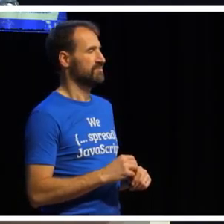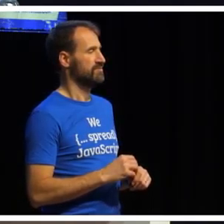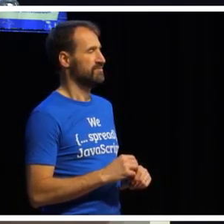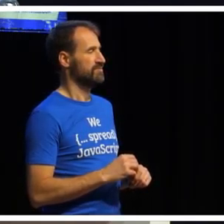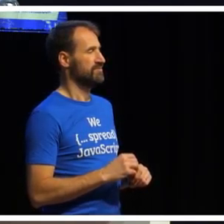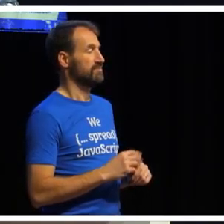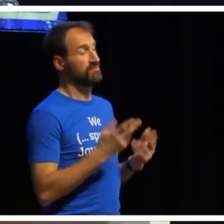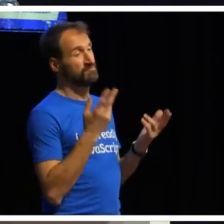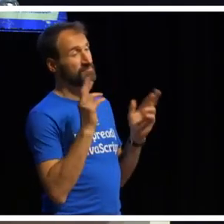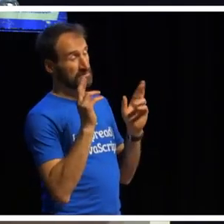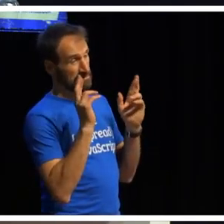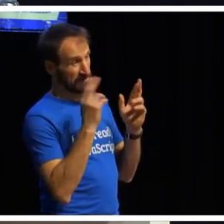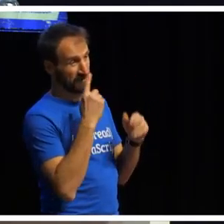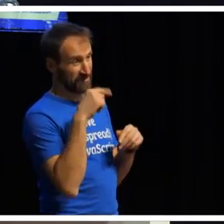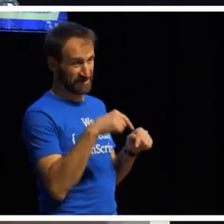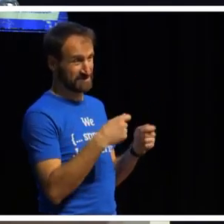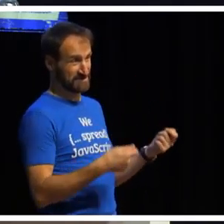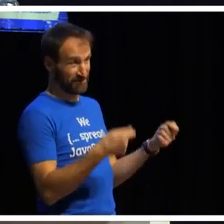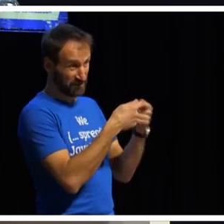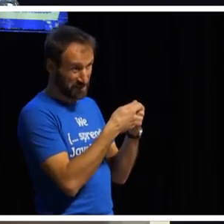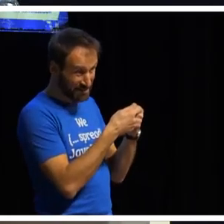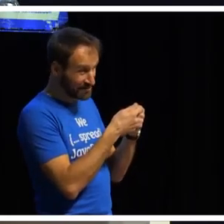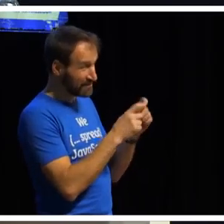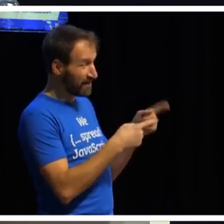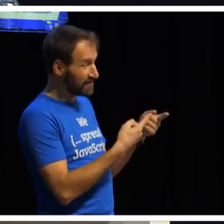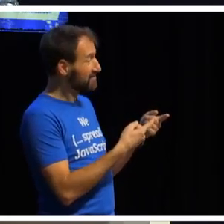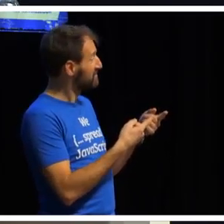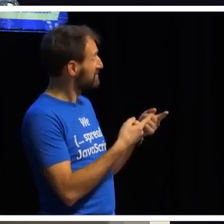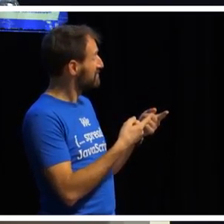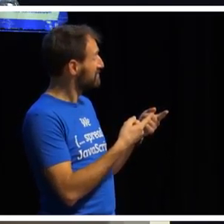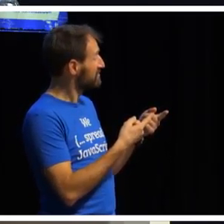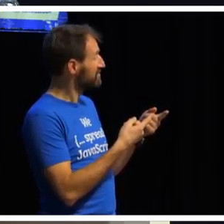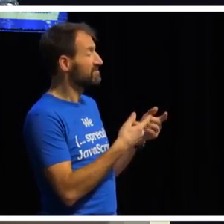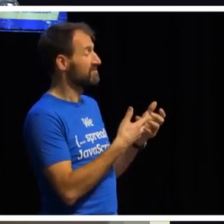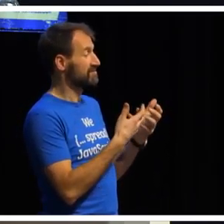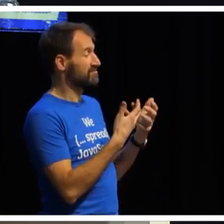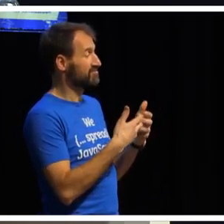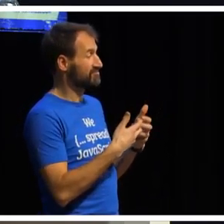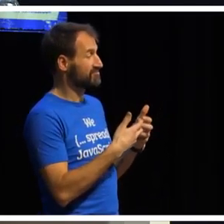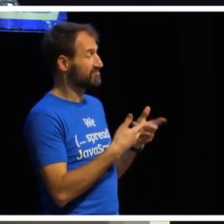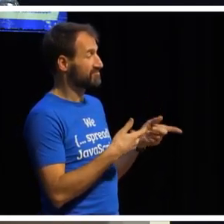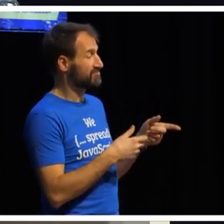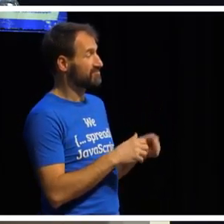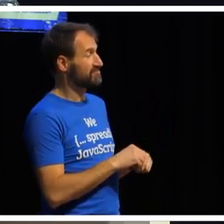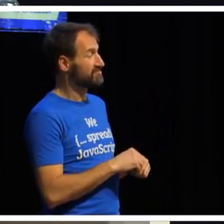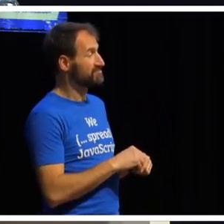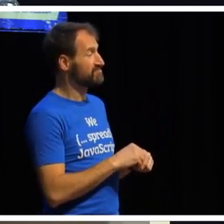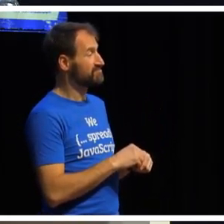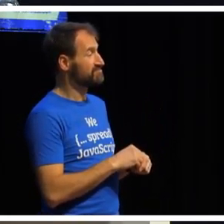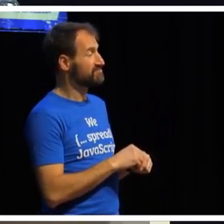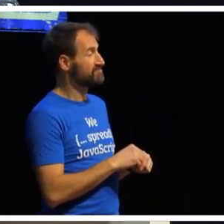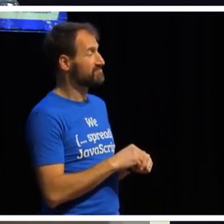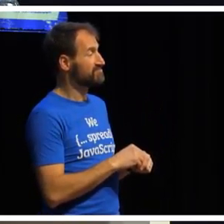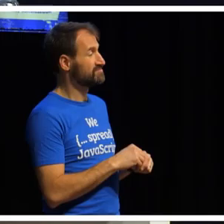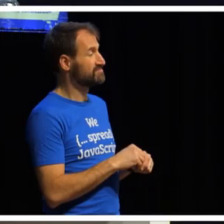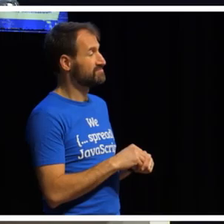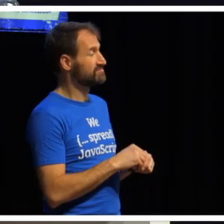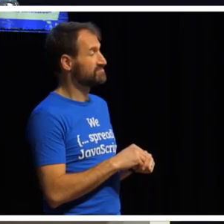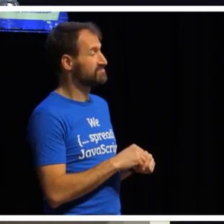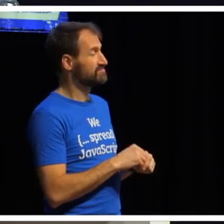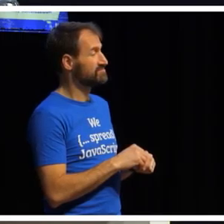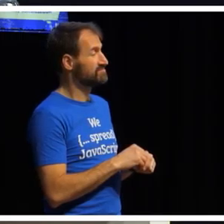So hopefully, if I disconnect now, let's clear this and try and get it to a decent picture of the phone.